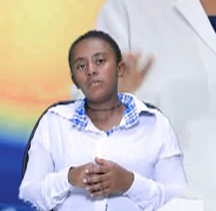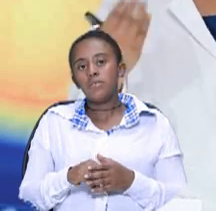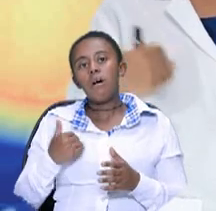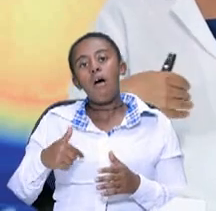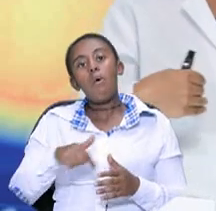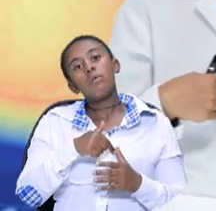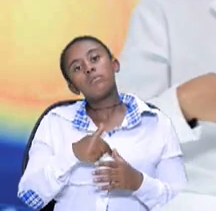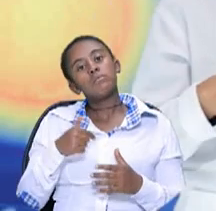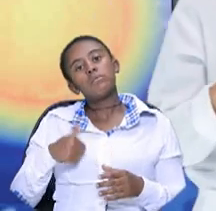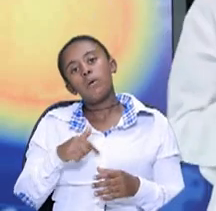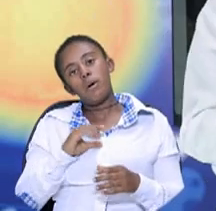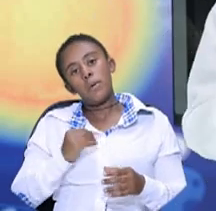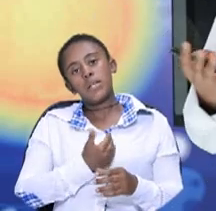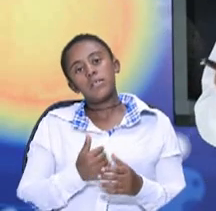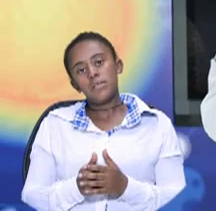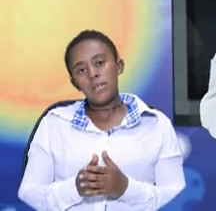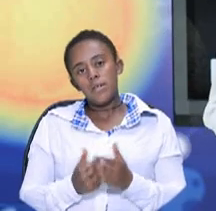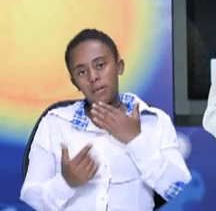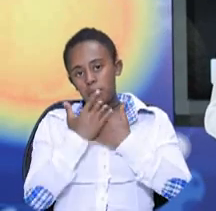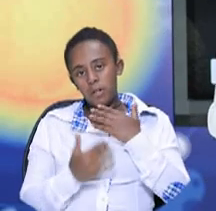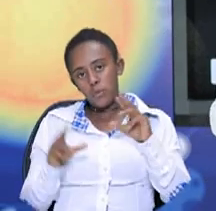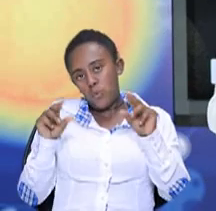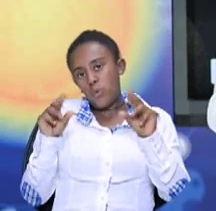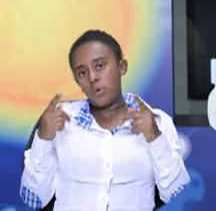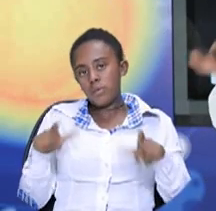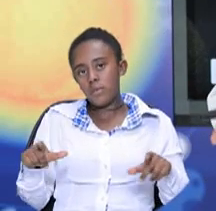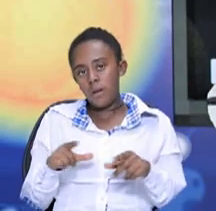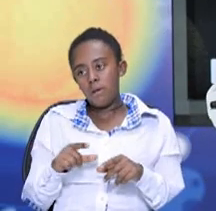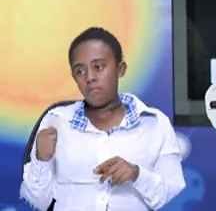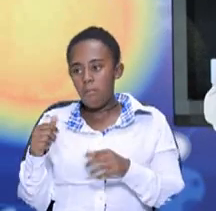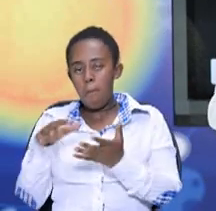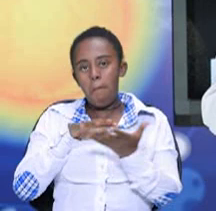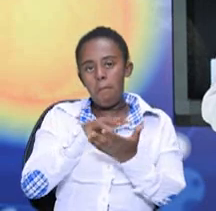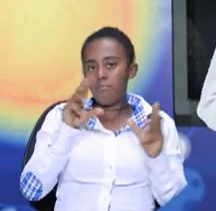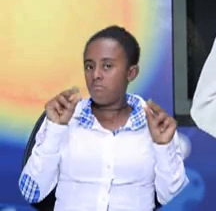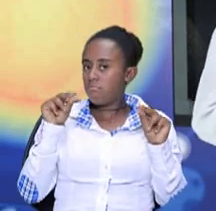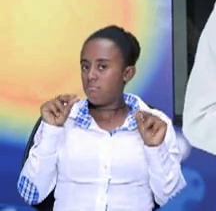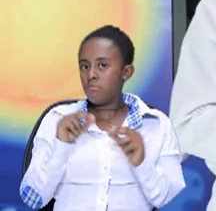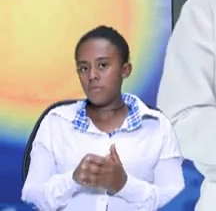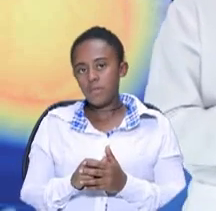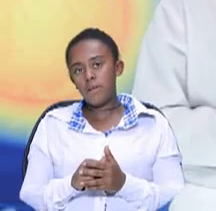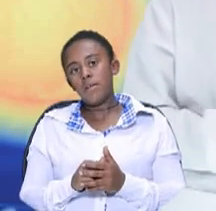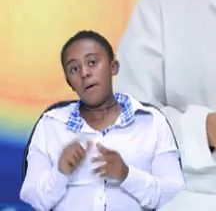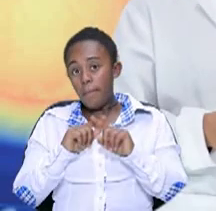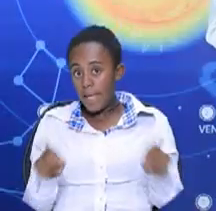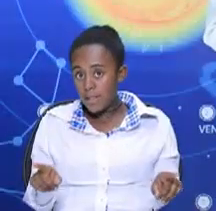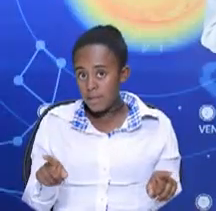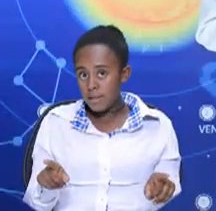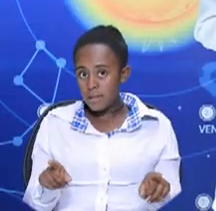blood is contained in our body and there is no chance to mix with other blood under normal circumstance,